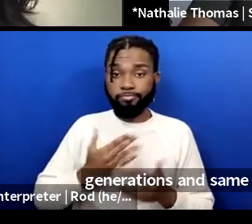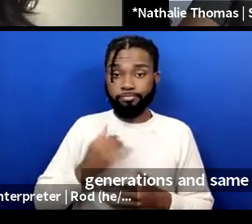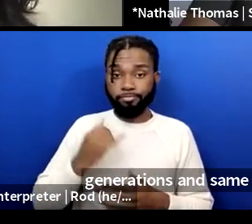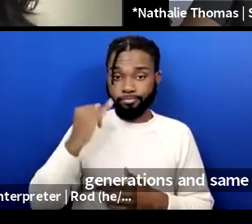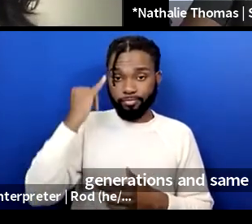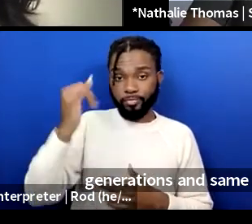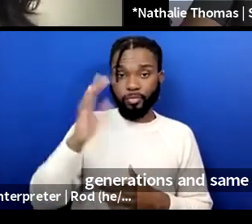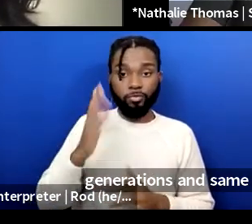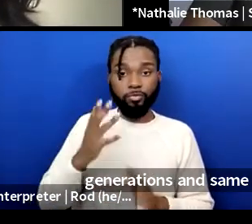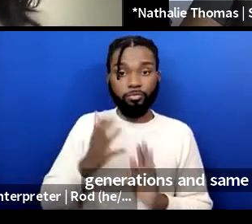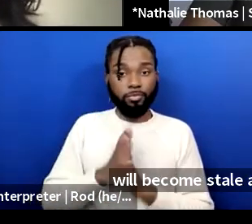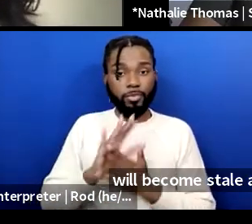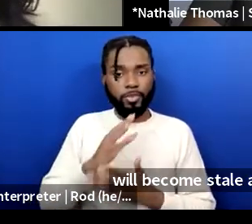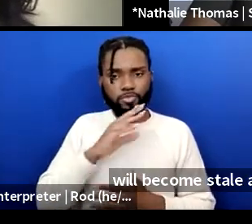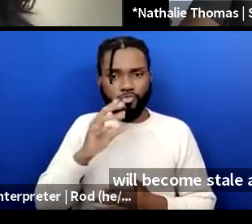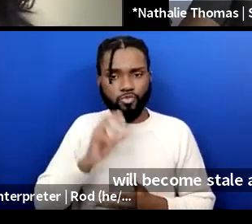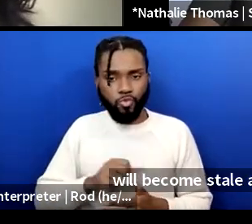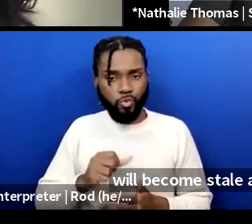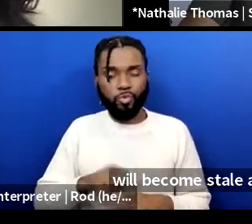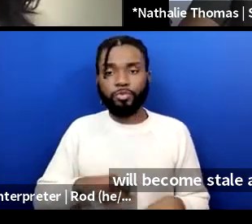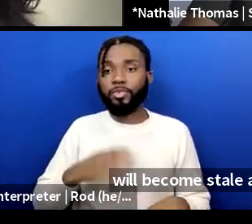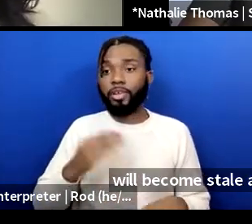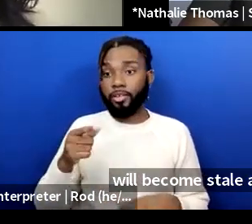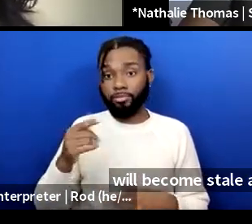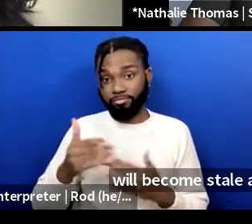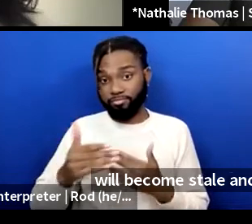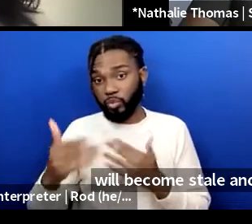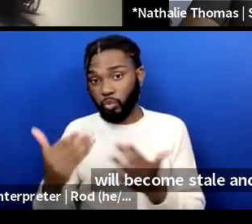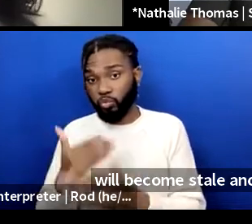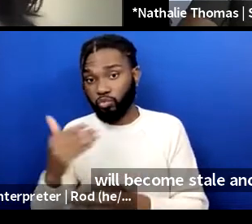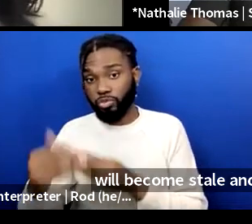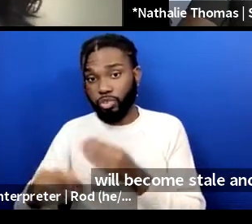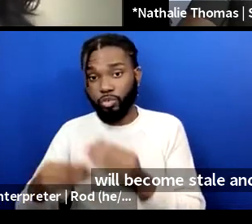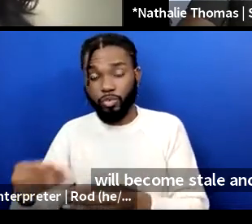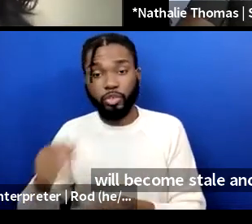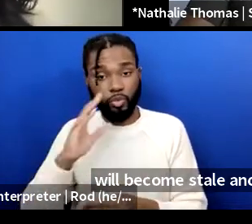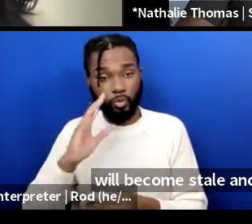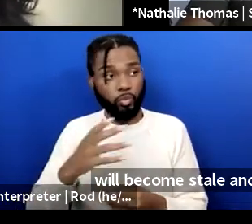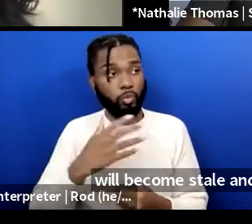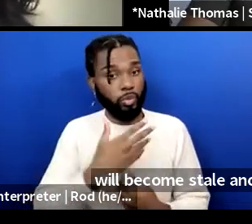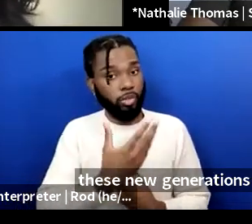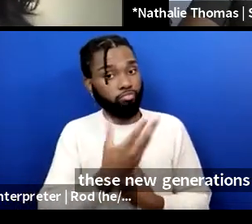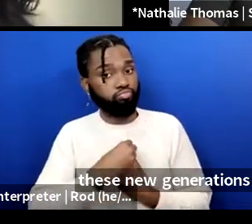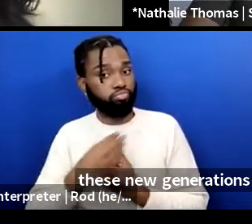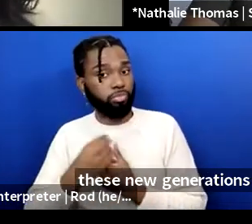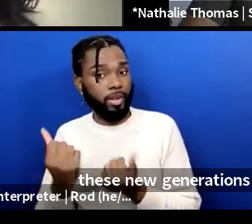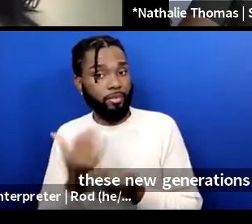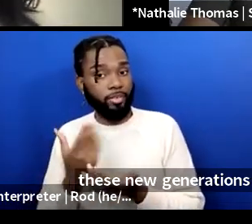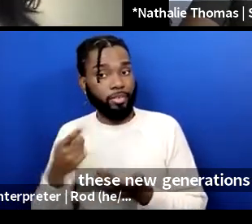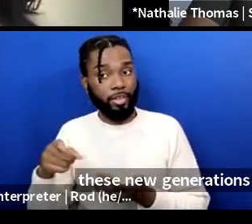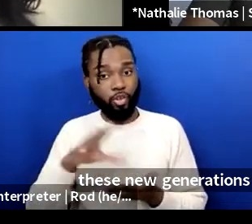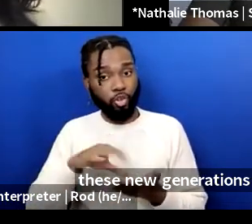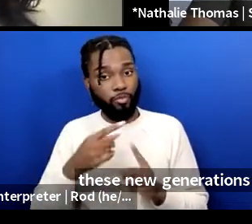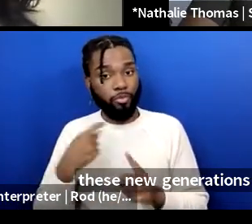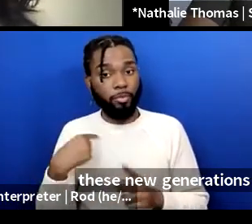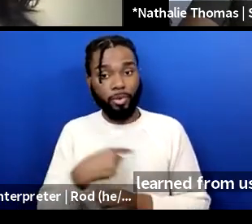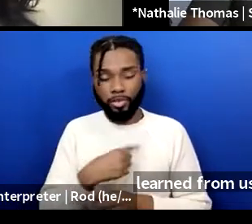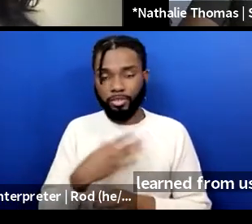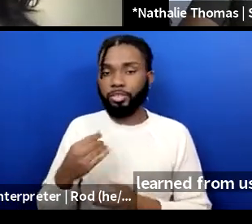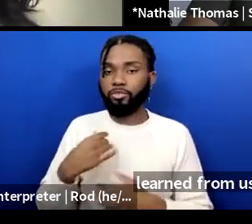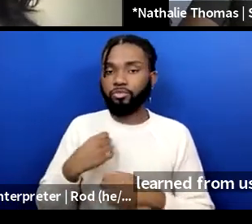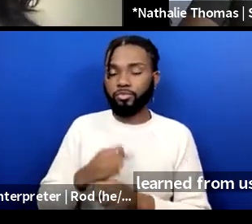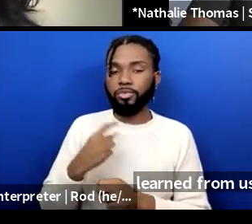crusty. And these new generations will take everything that they've learned from us and create a much,